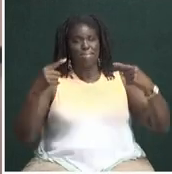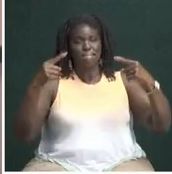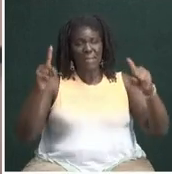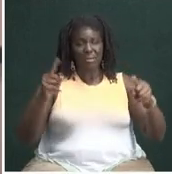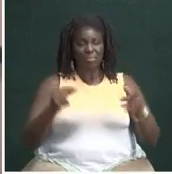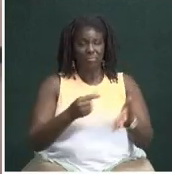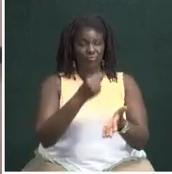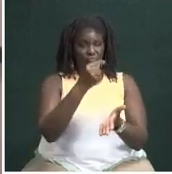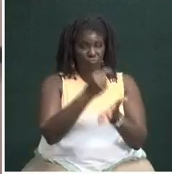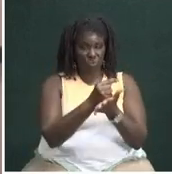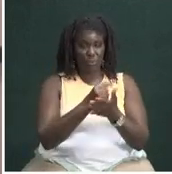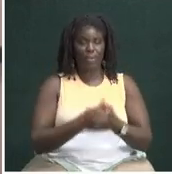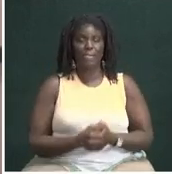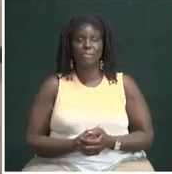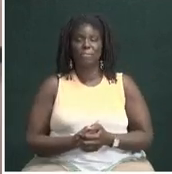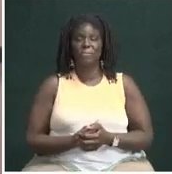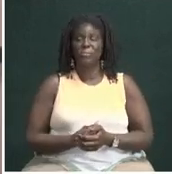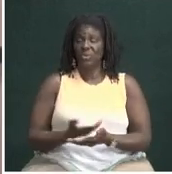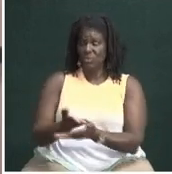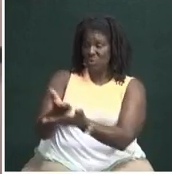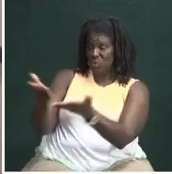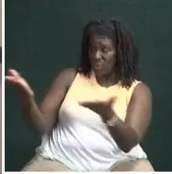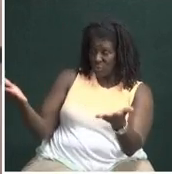they're in today. So therefore,